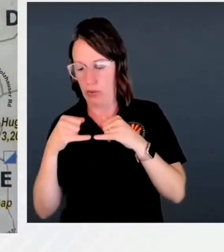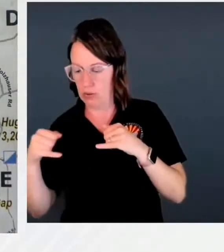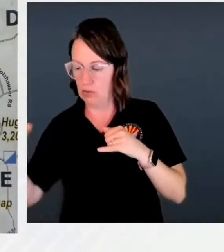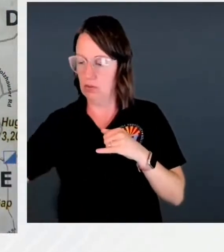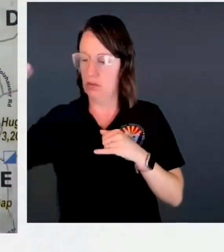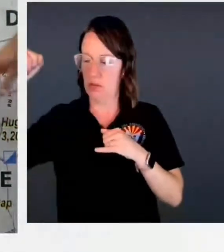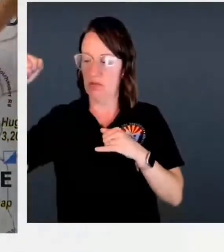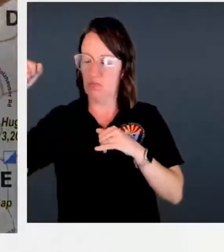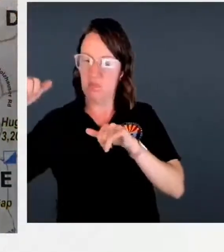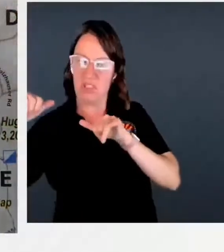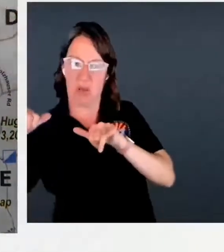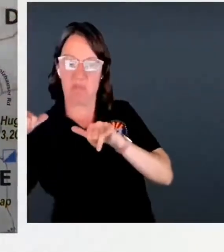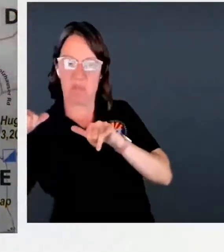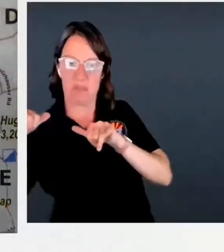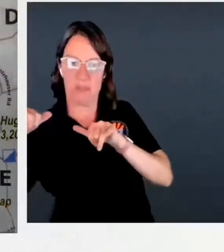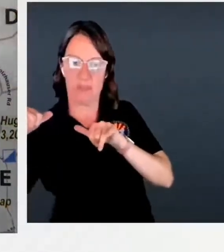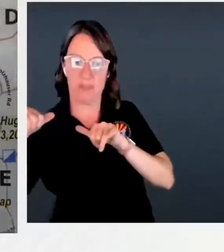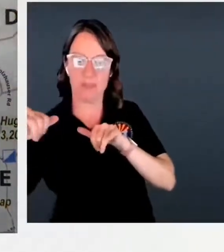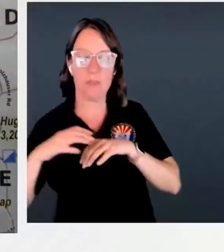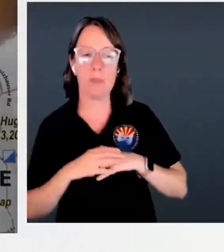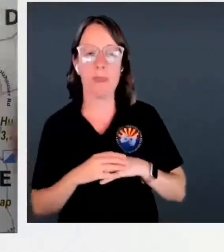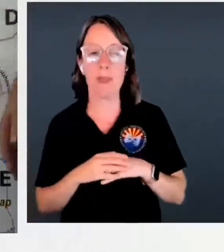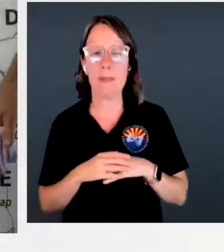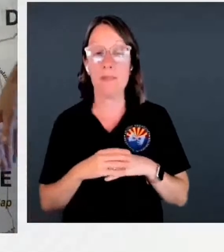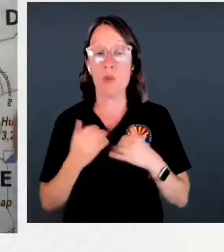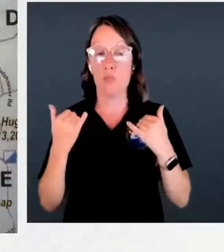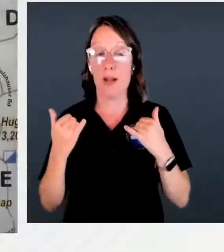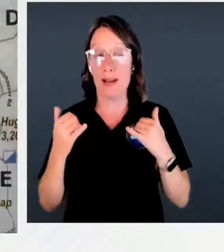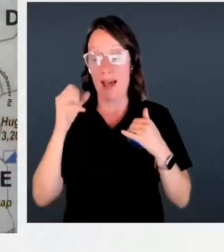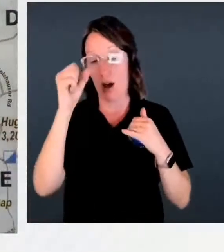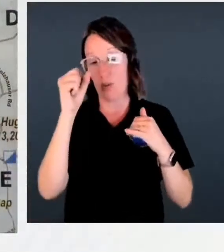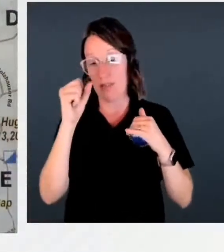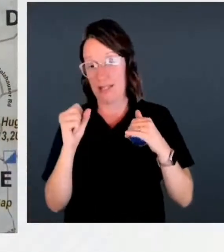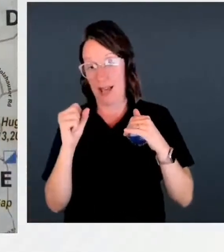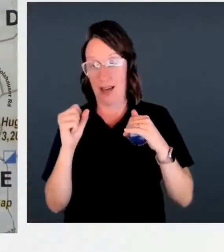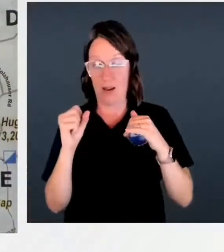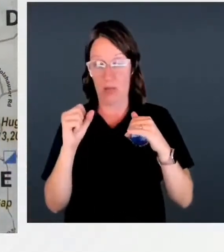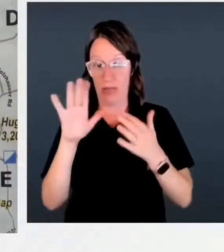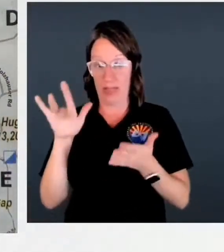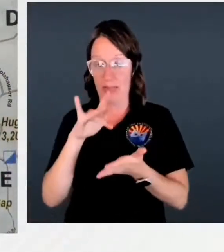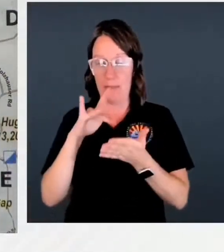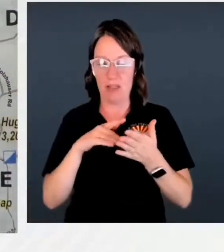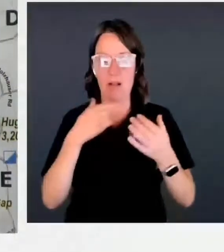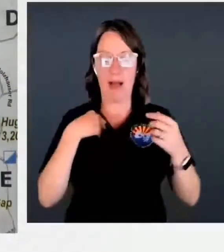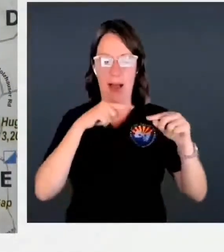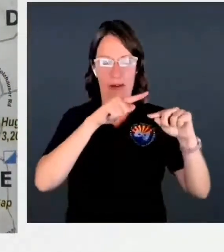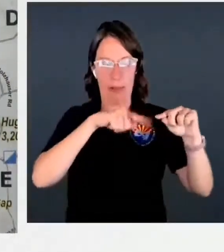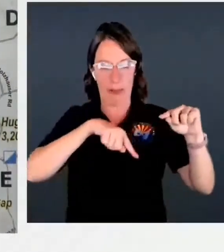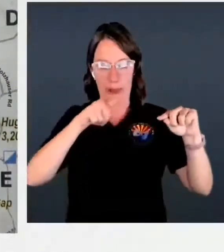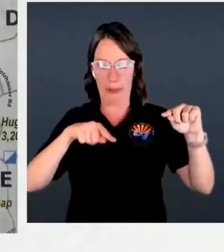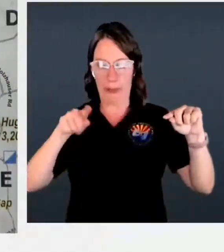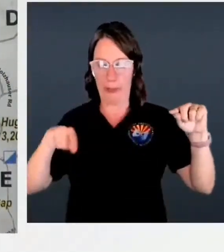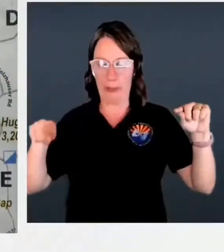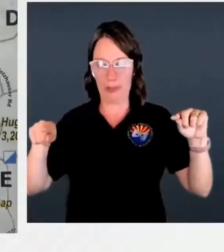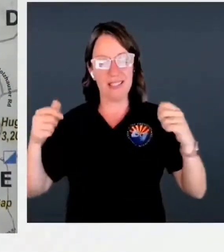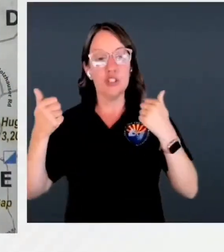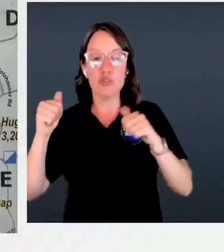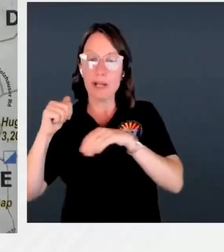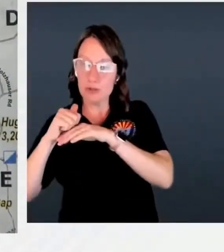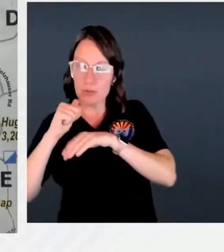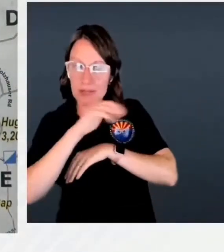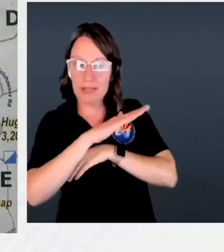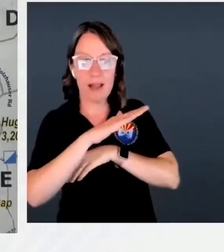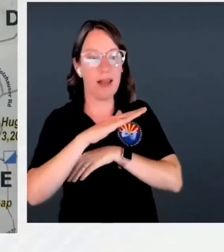road. We have some unsecure line up in here where we're trying to seek opportunity to put firefighters in there, being supported by